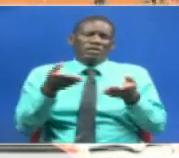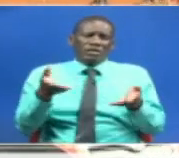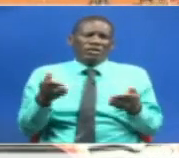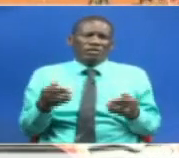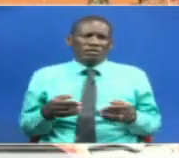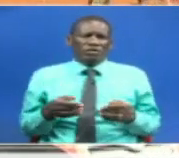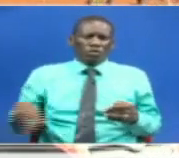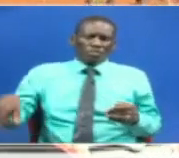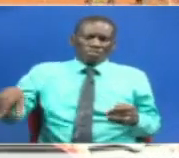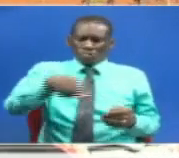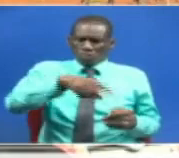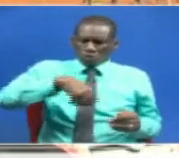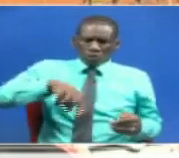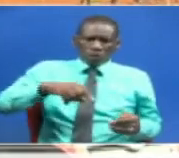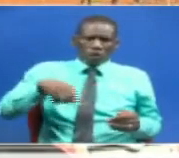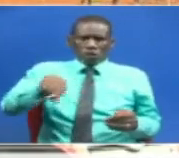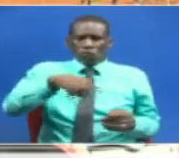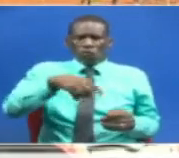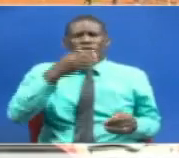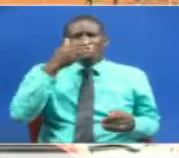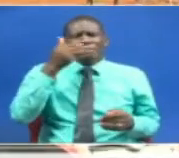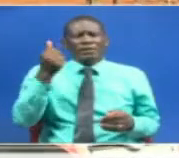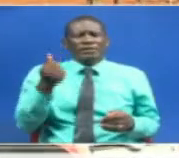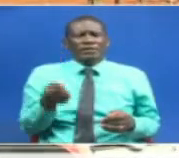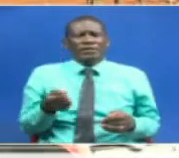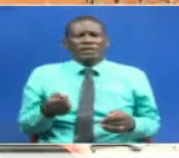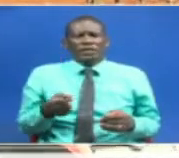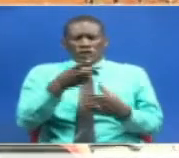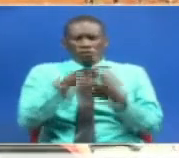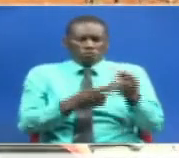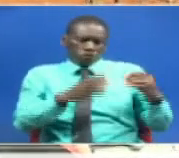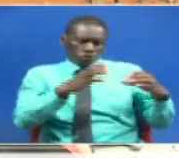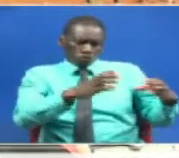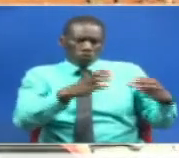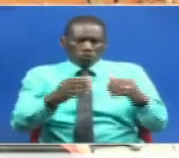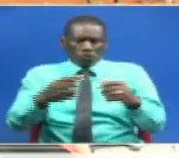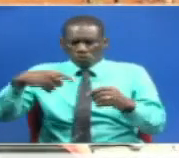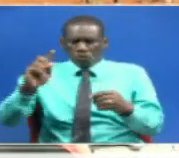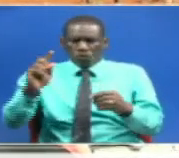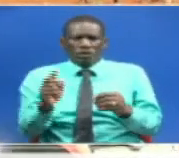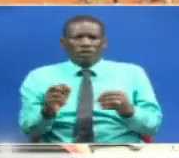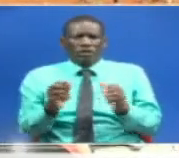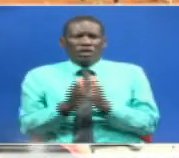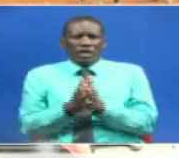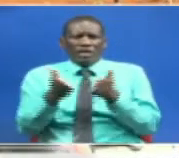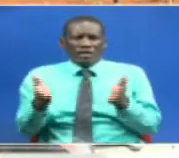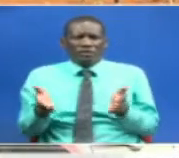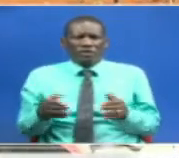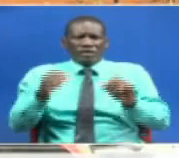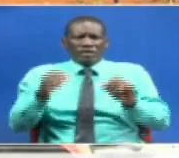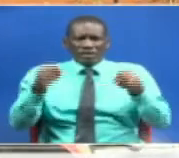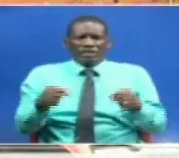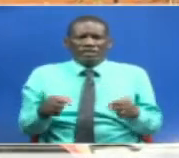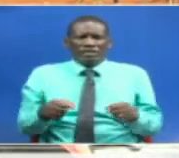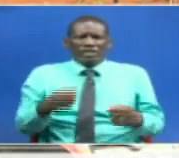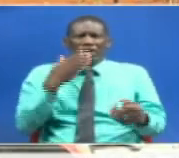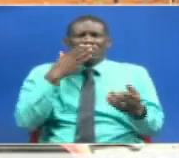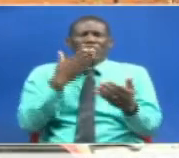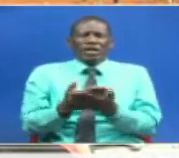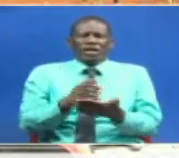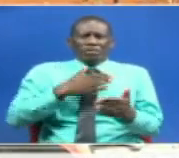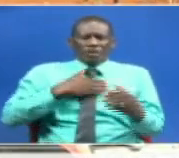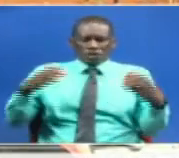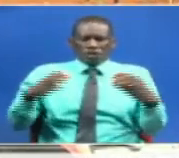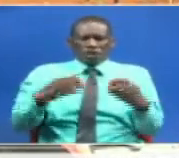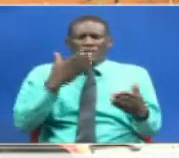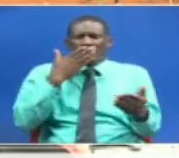we bested them in both the categories. And yeah, it's obviously thanks to my entire team, thanks to my